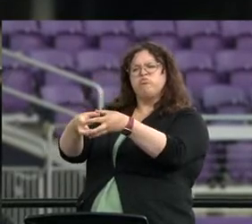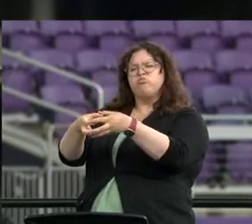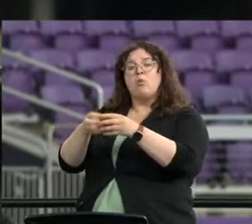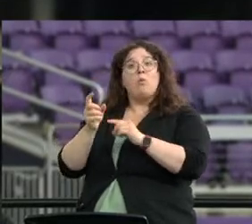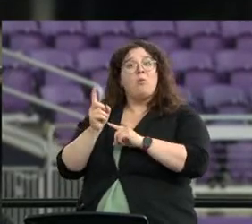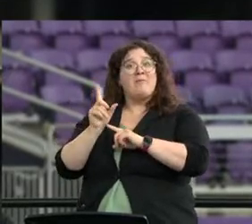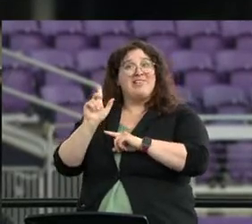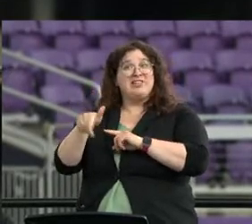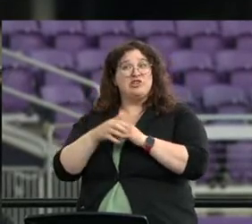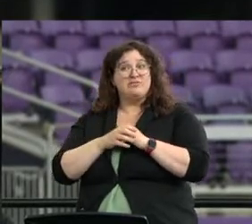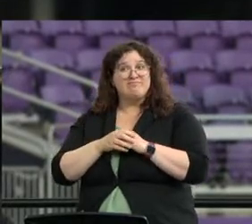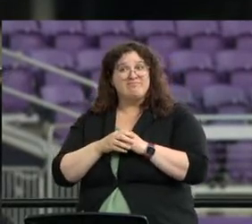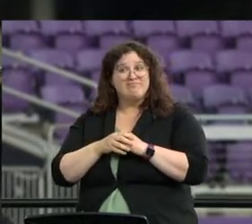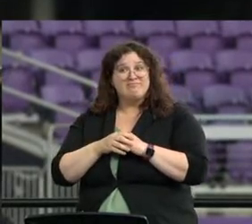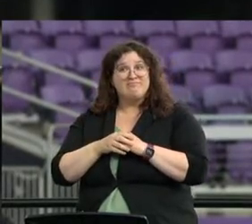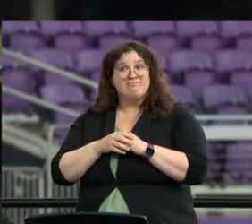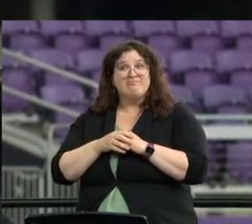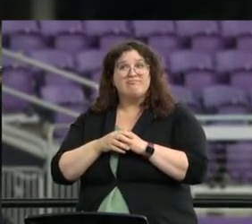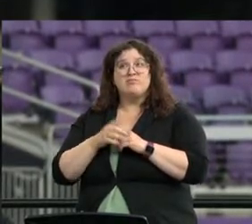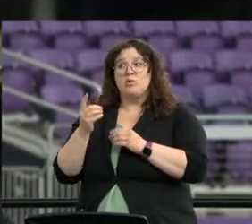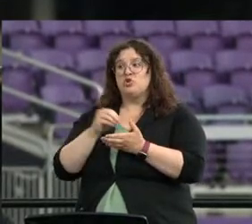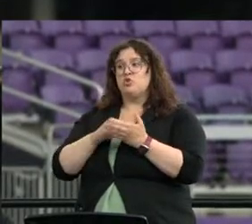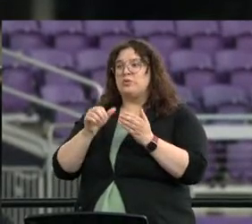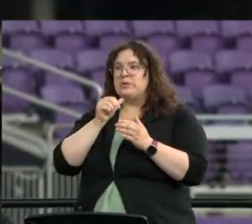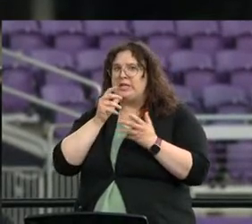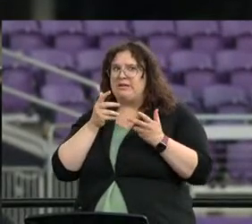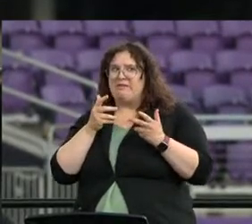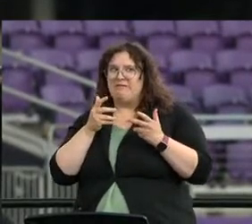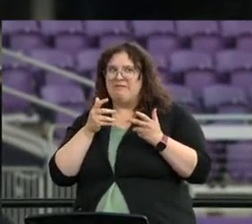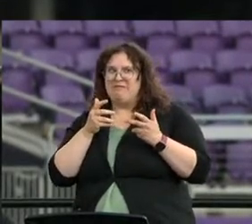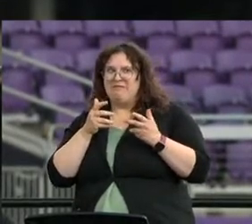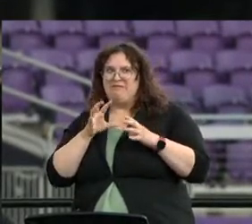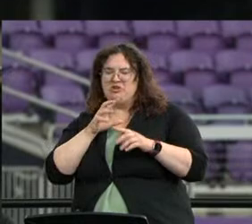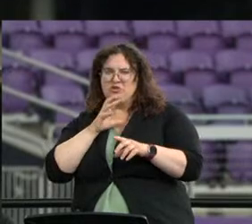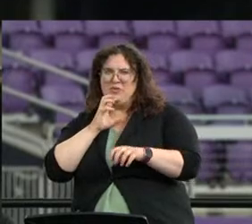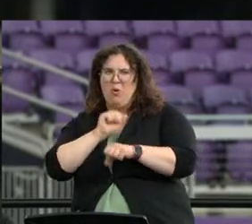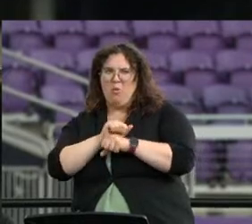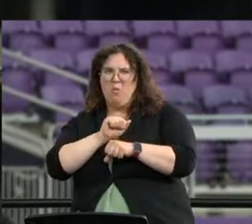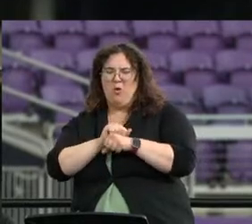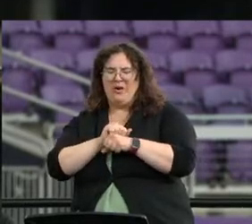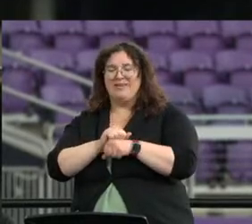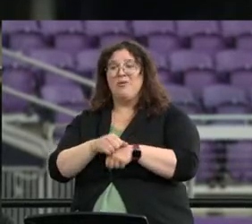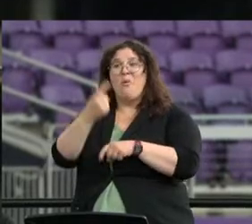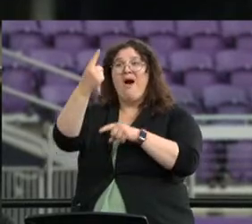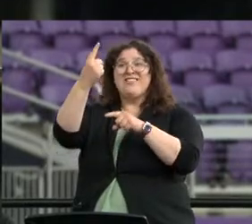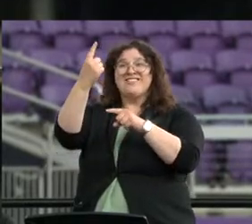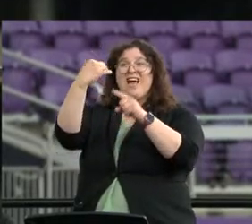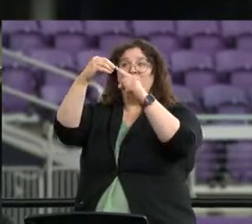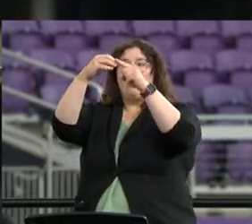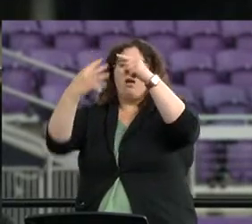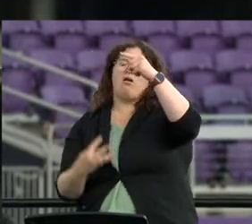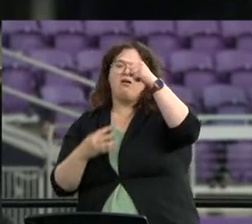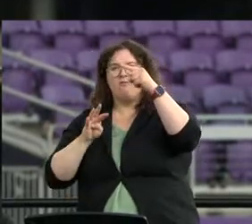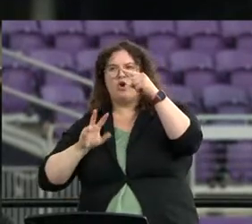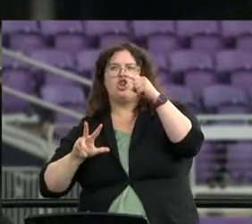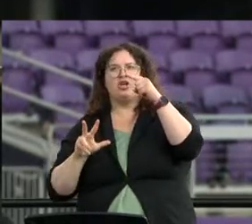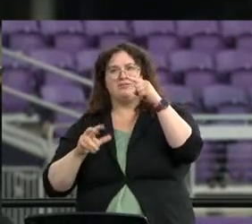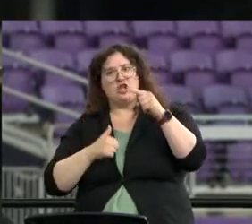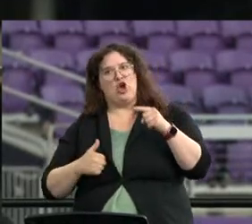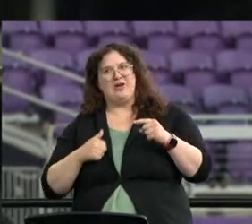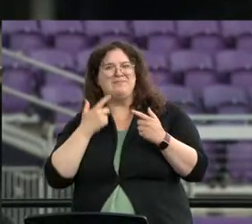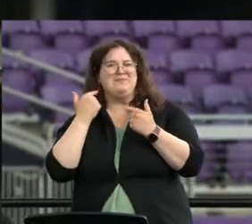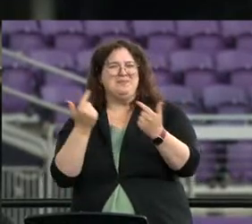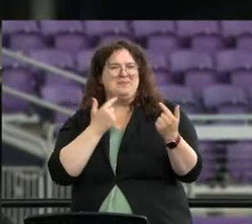later, when one said he didn't finish our assignment, back down the list he went, 43rd. The same routine